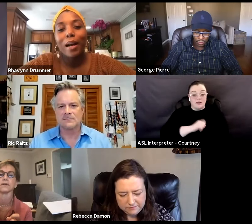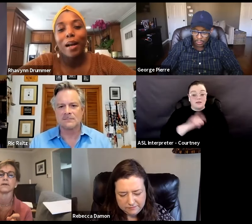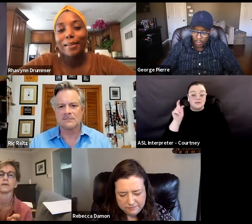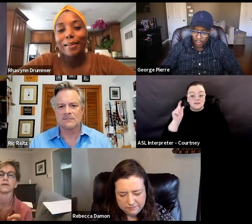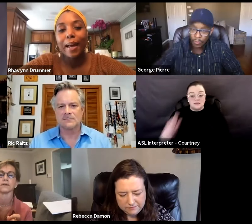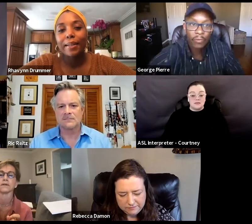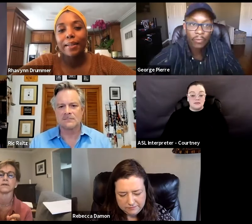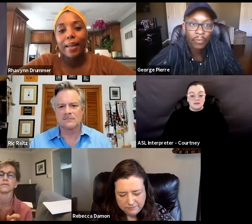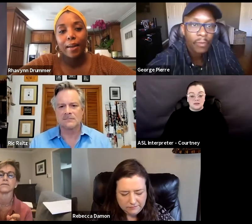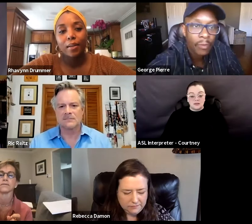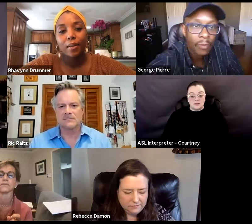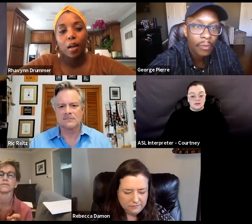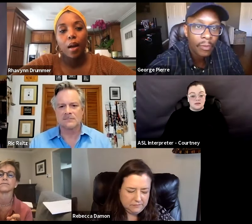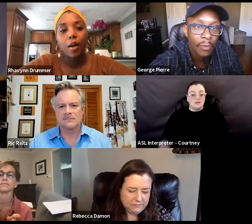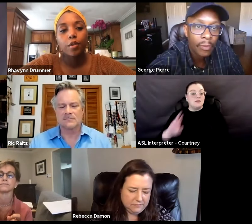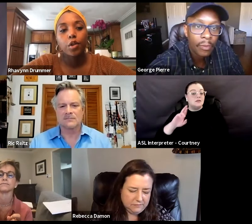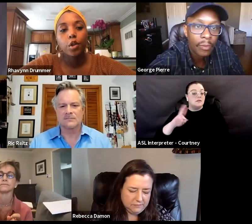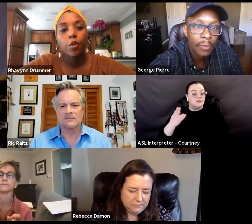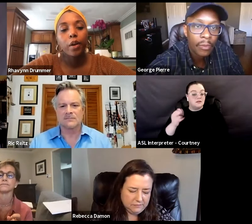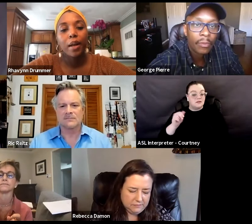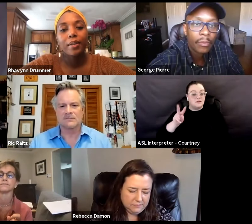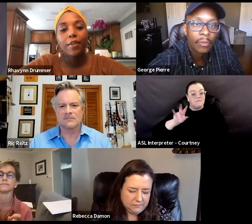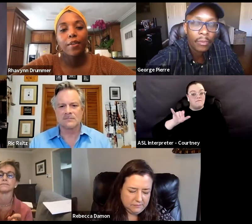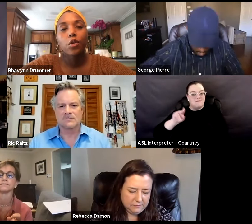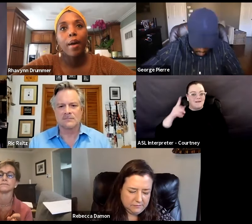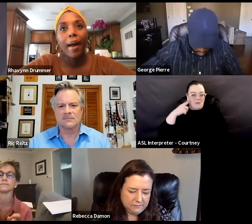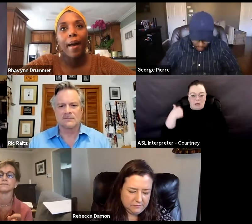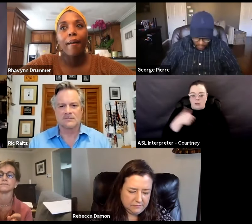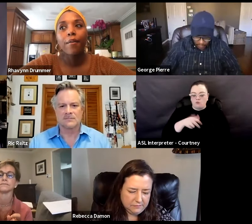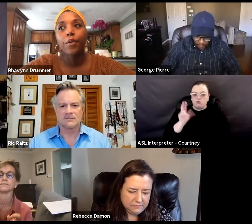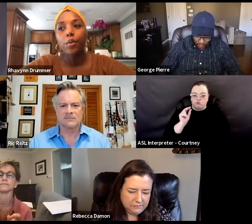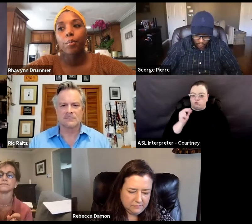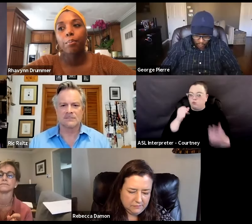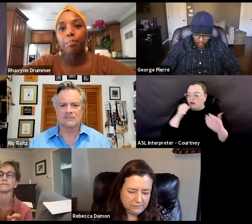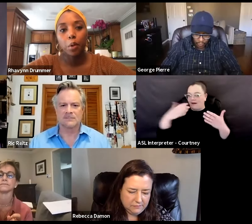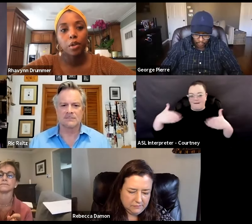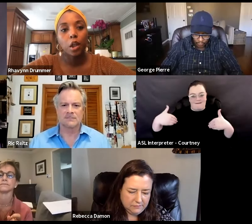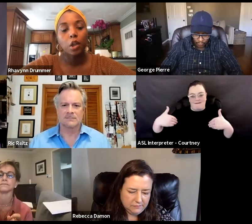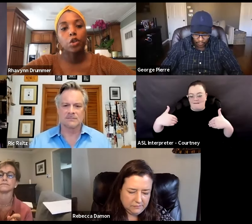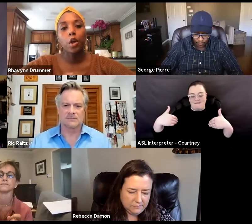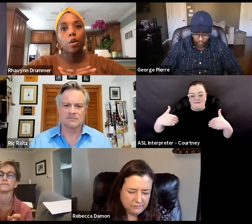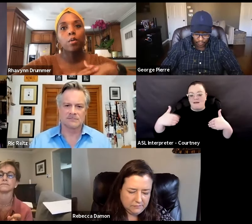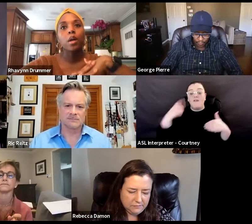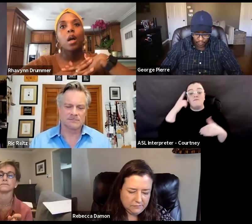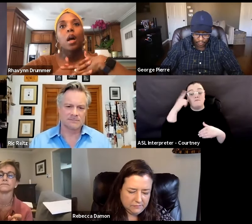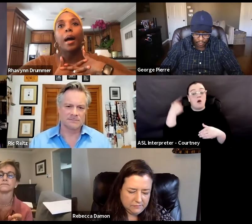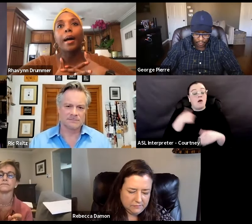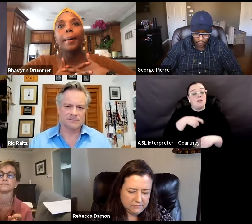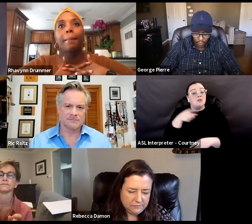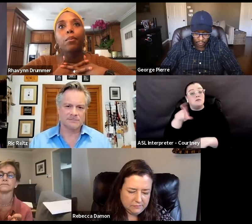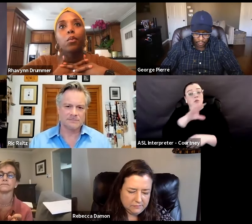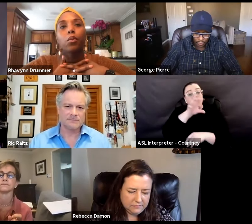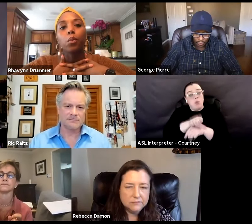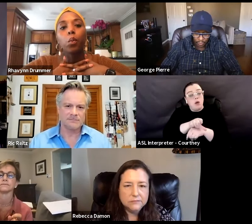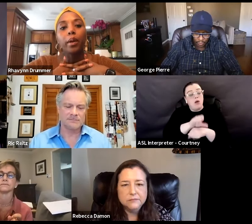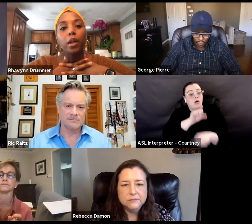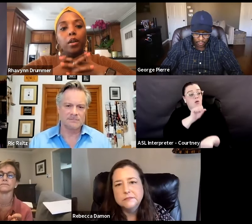For us, not yet. So for us, if you have booked a show,